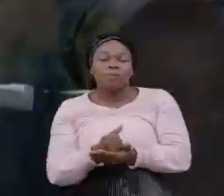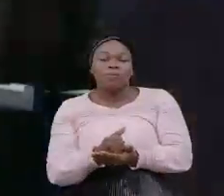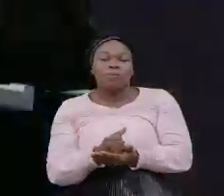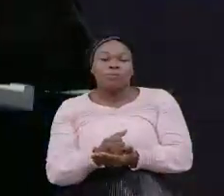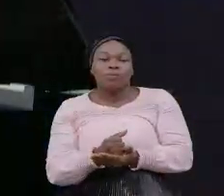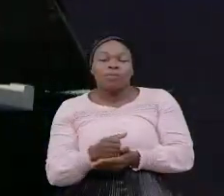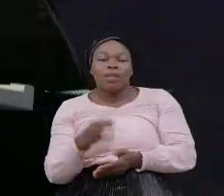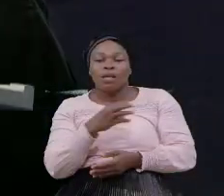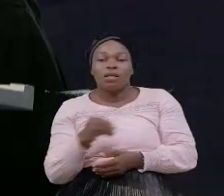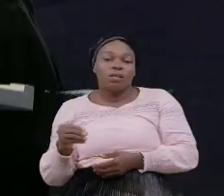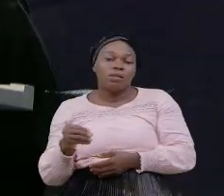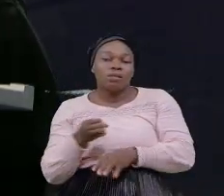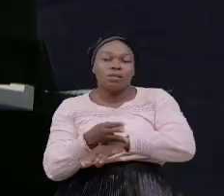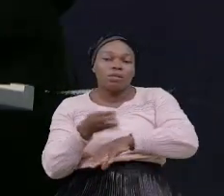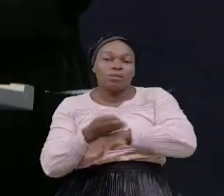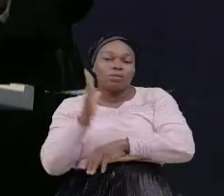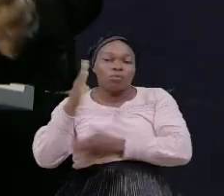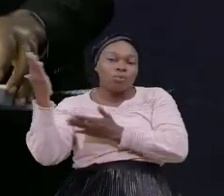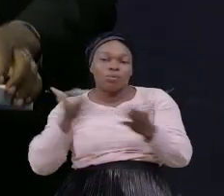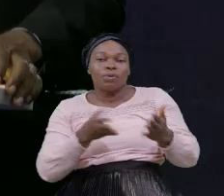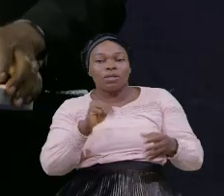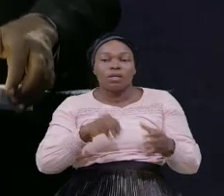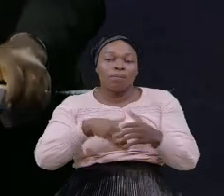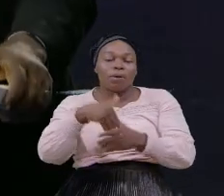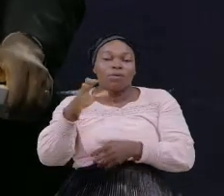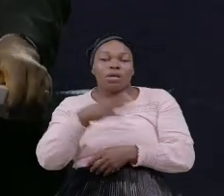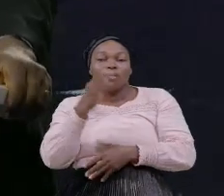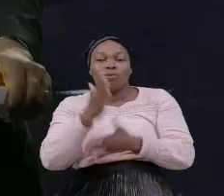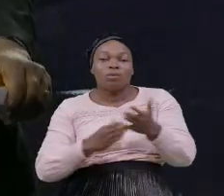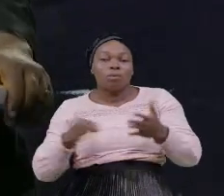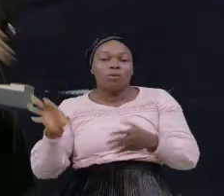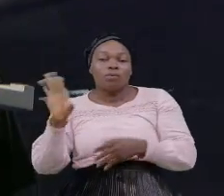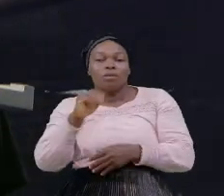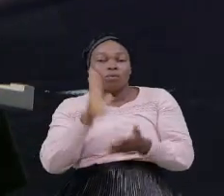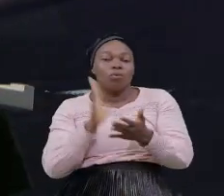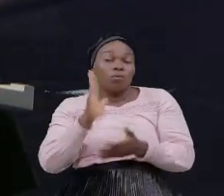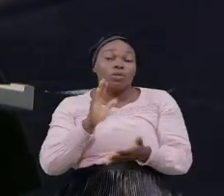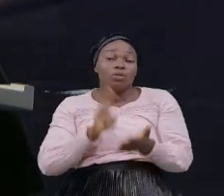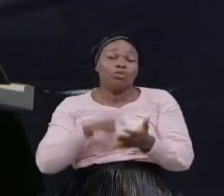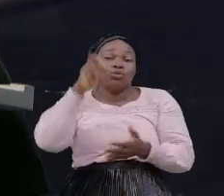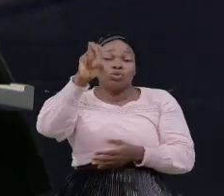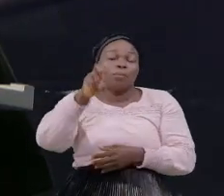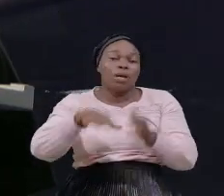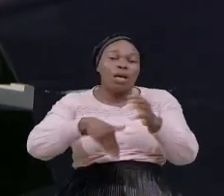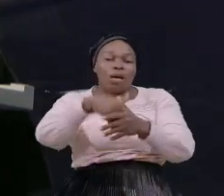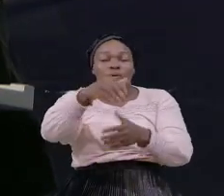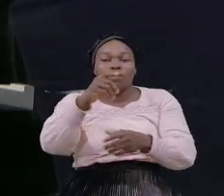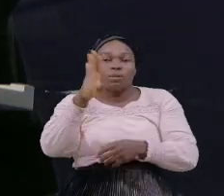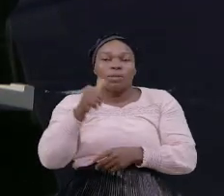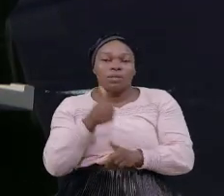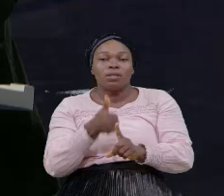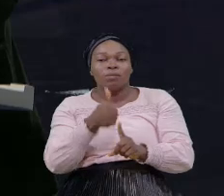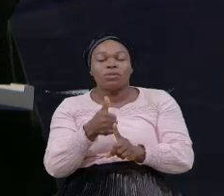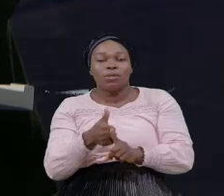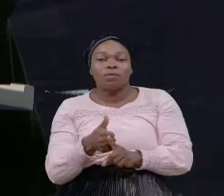out. Some of them will jump out by themselves and start running, just as we saw yesterday. It will happen again